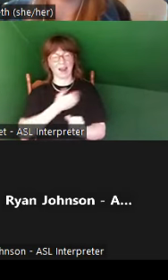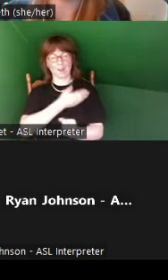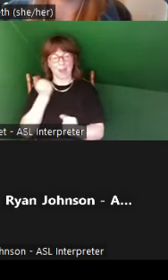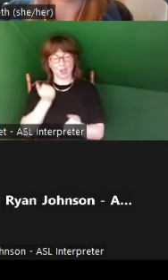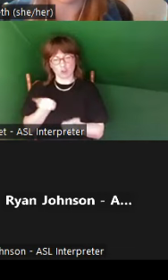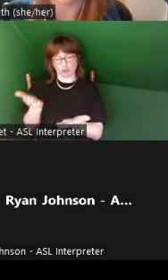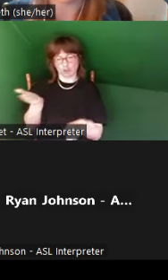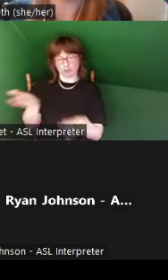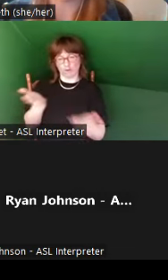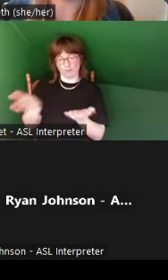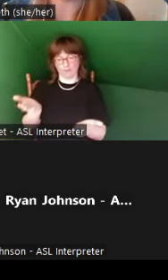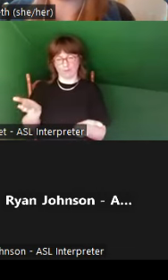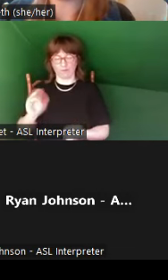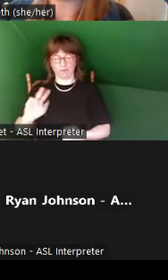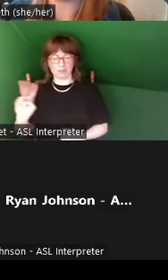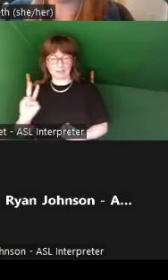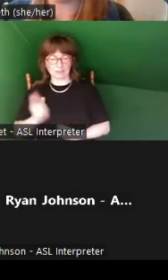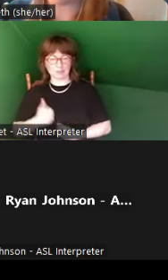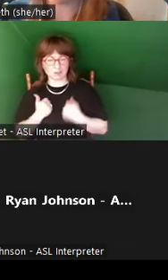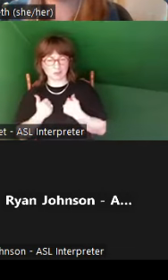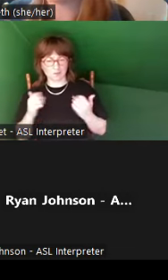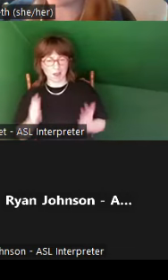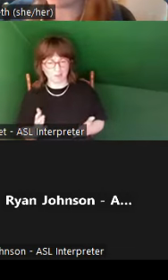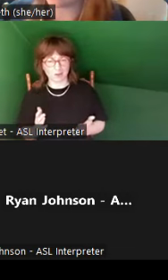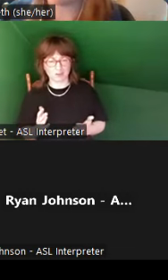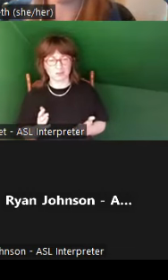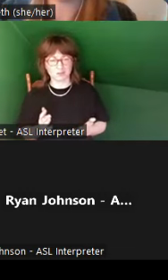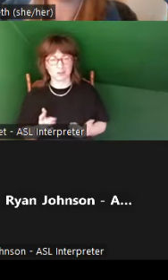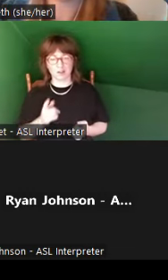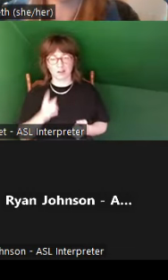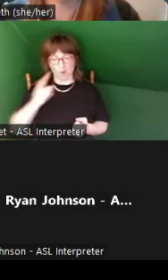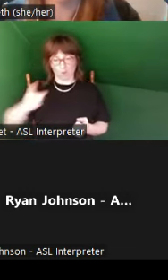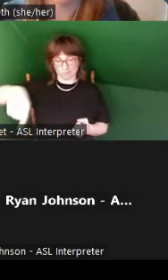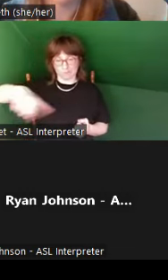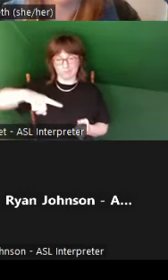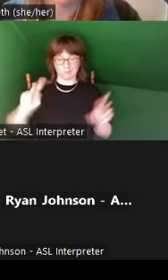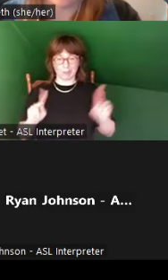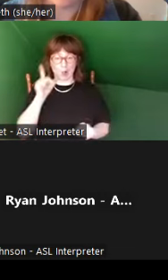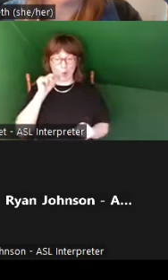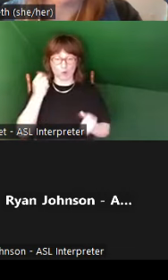survivors who have used resistive violence against an abusive partner.